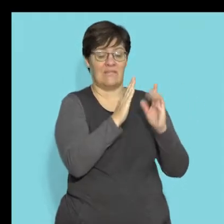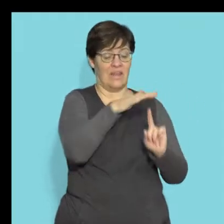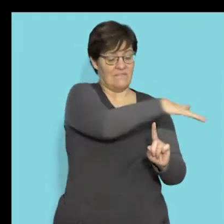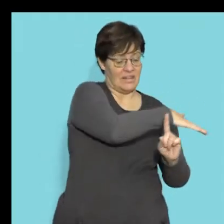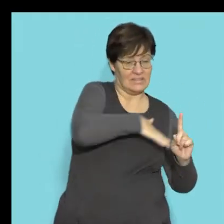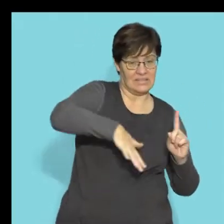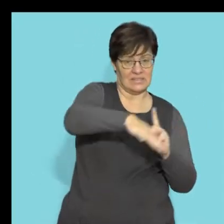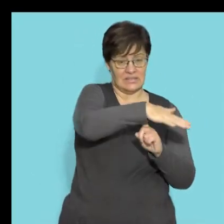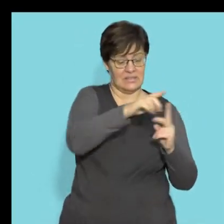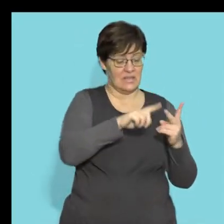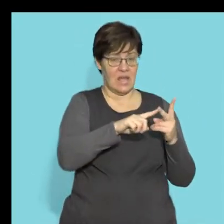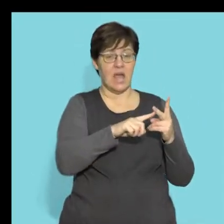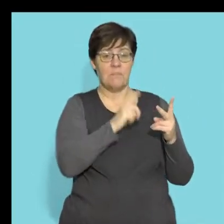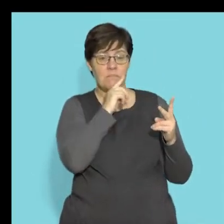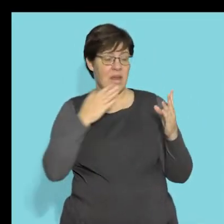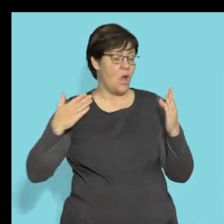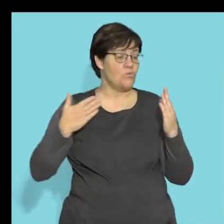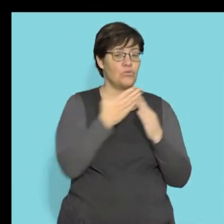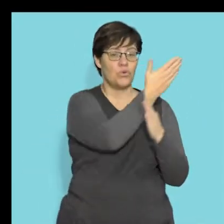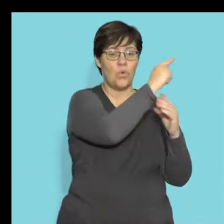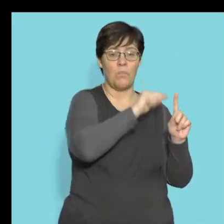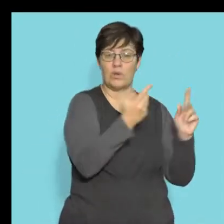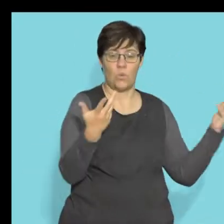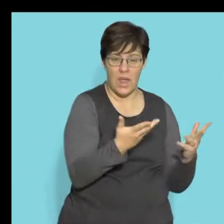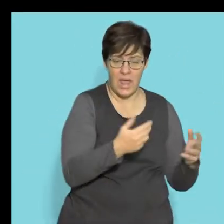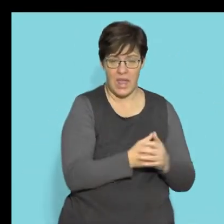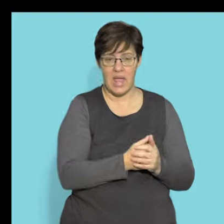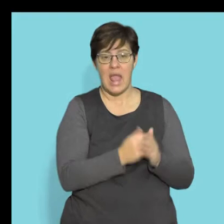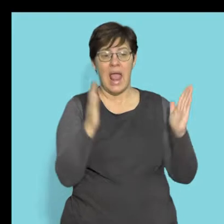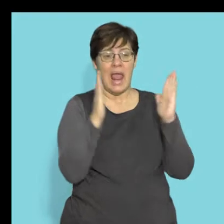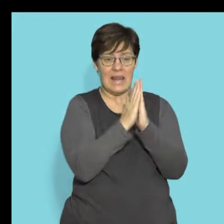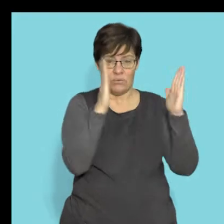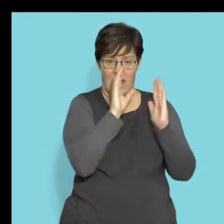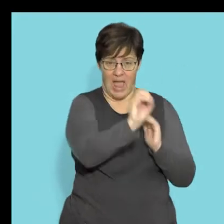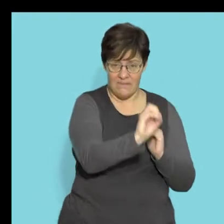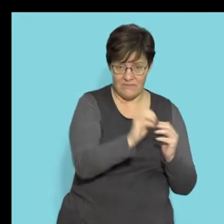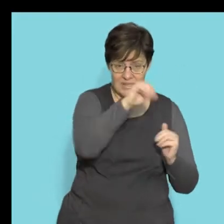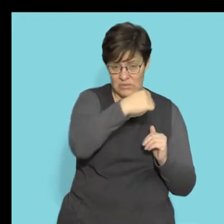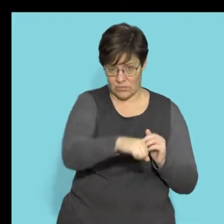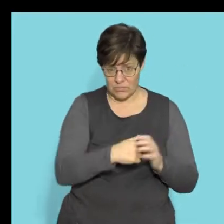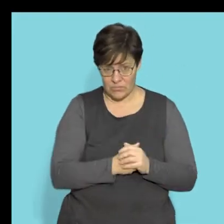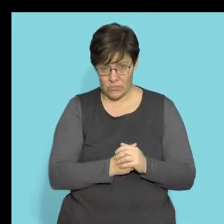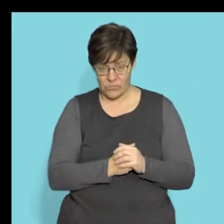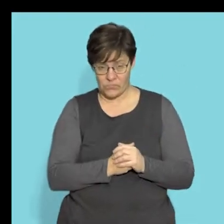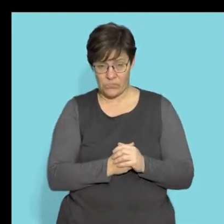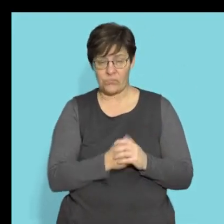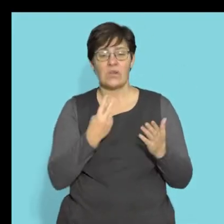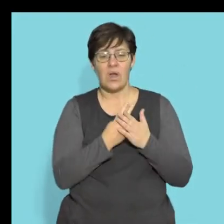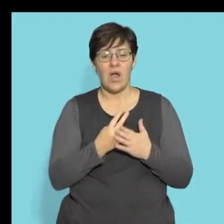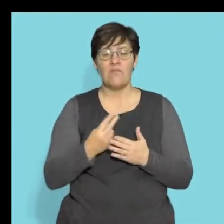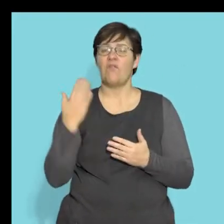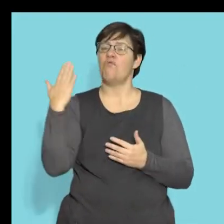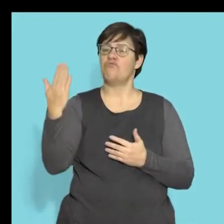magnetic field, the idea of magnetic flux, and electromagnetism. And I also want to remind you about